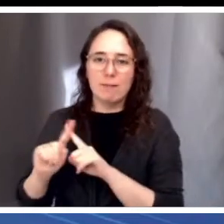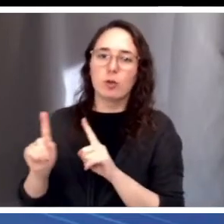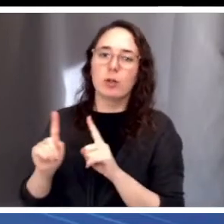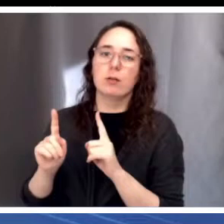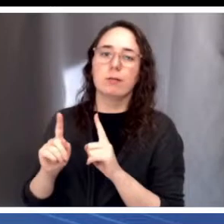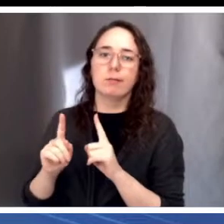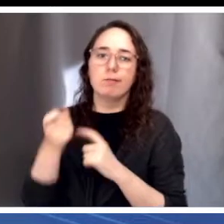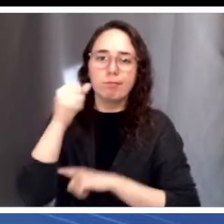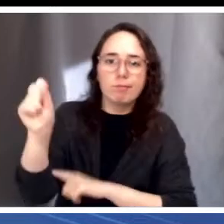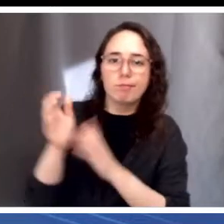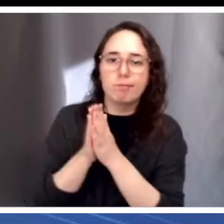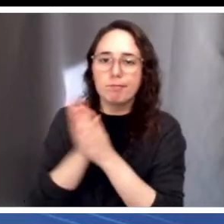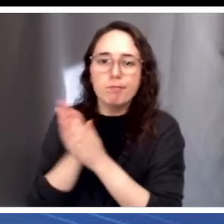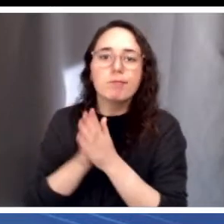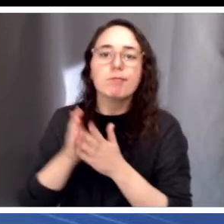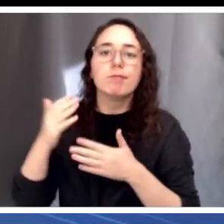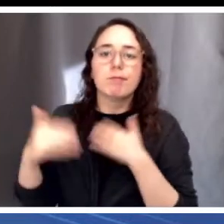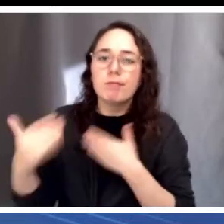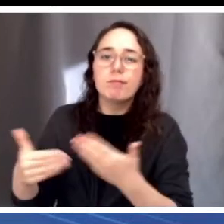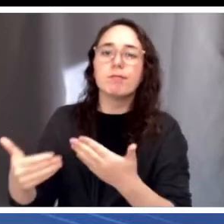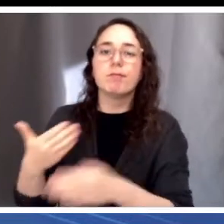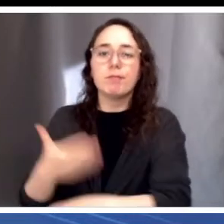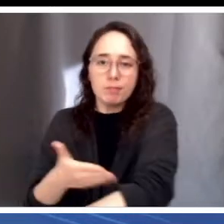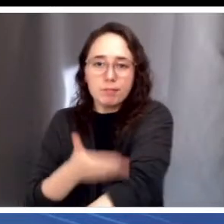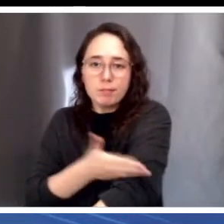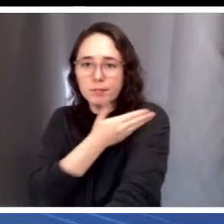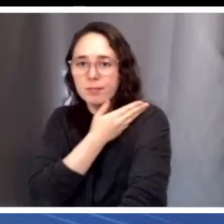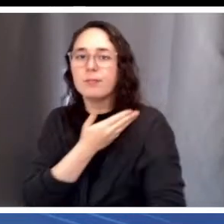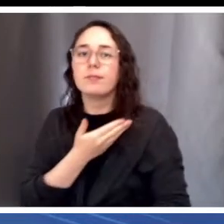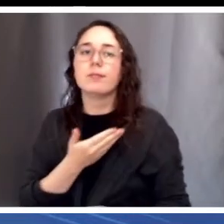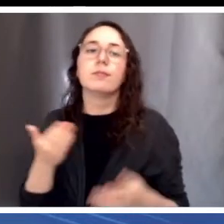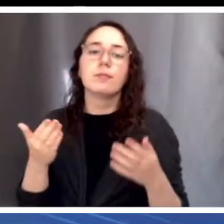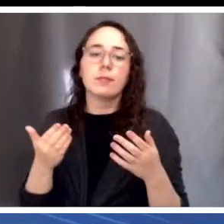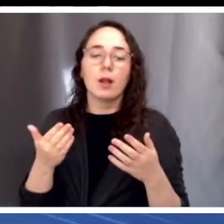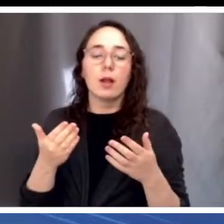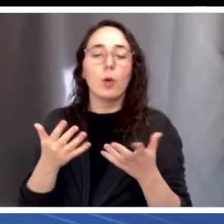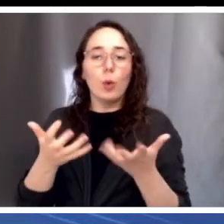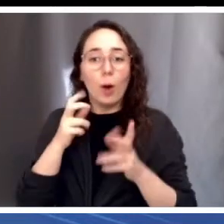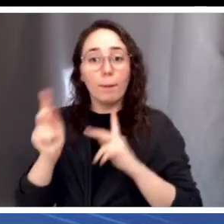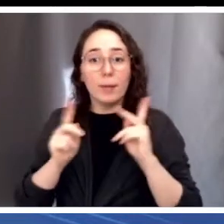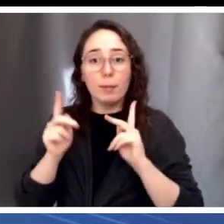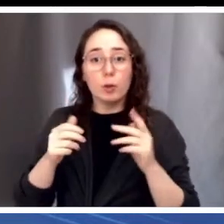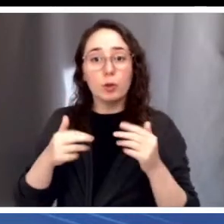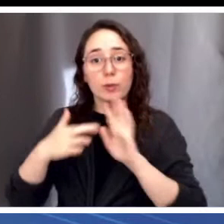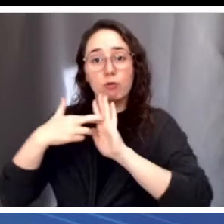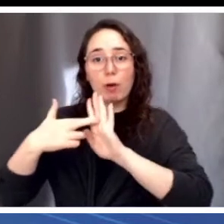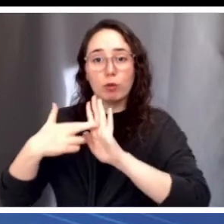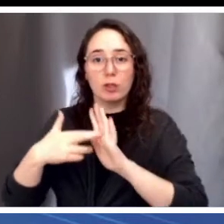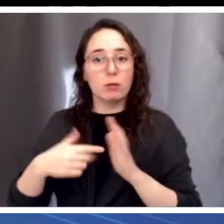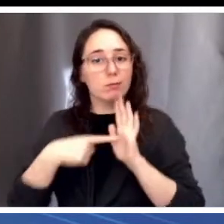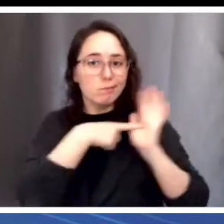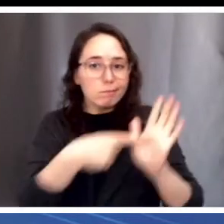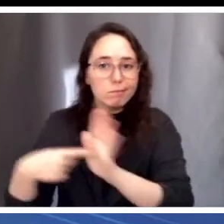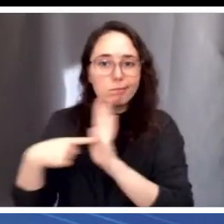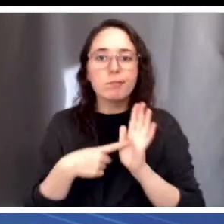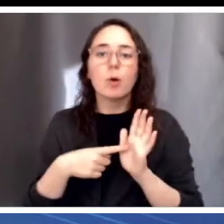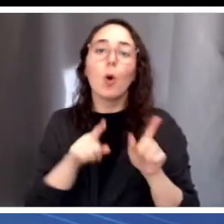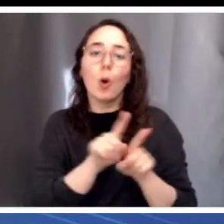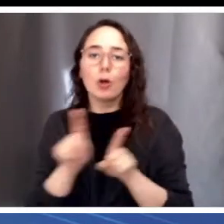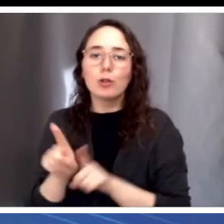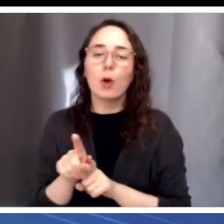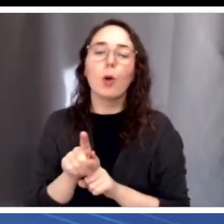focus on a better, more of, and better representation of disability communities in media and in Hollywood,